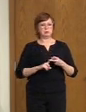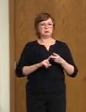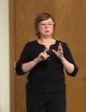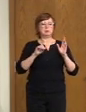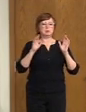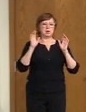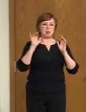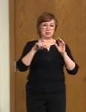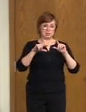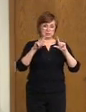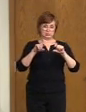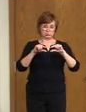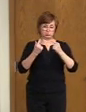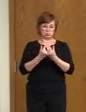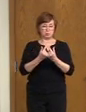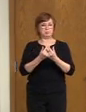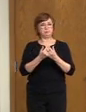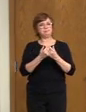but some